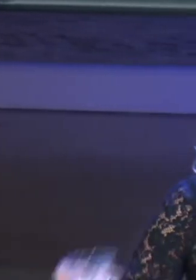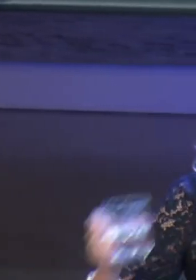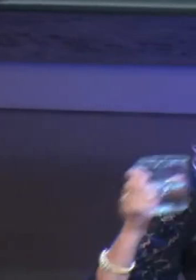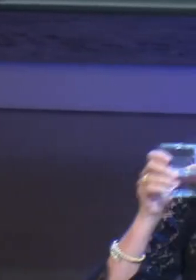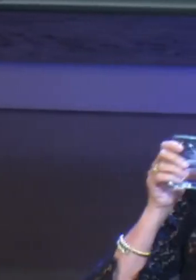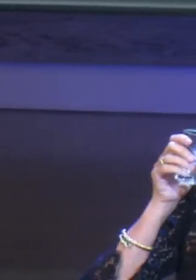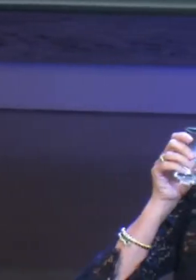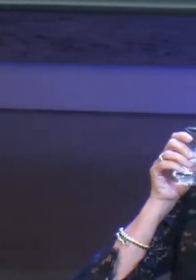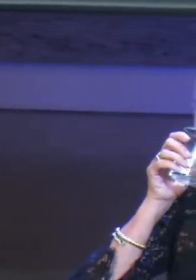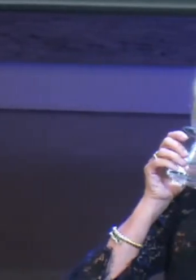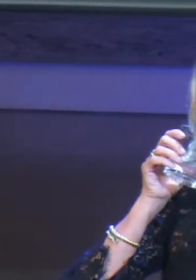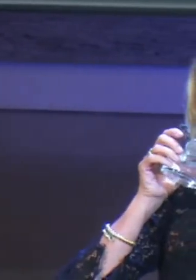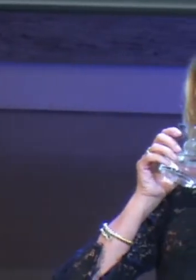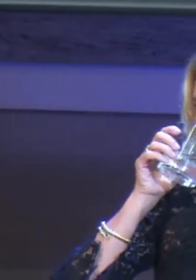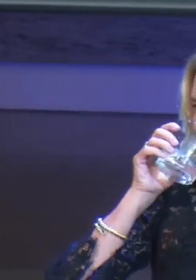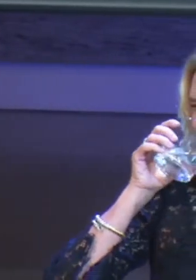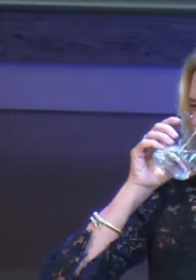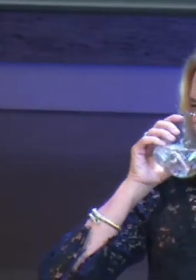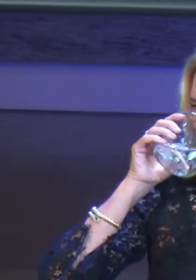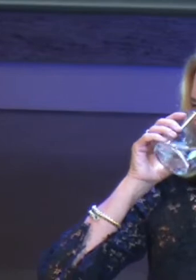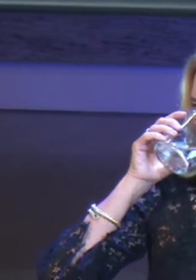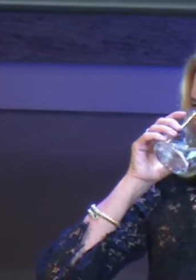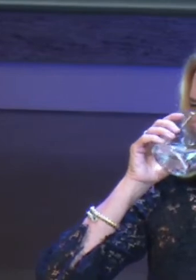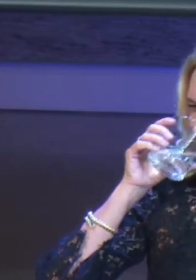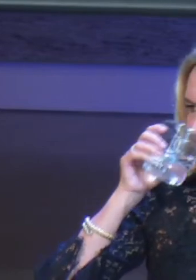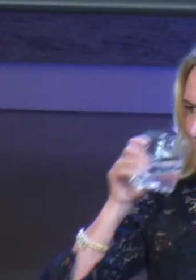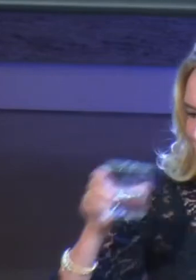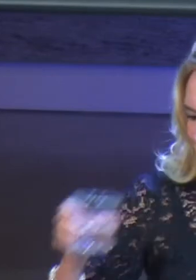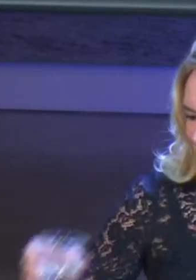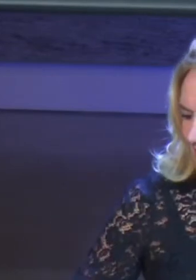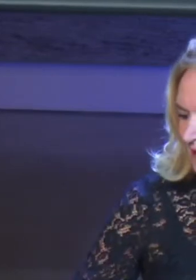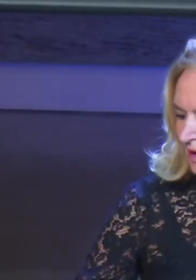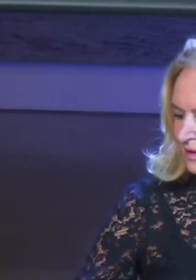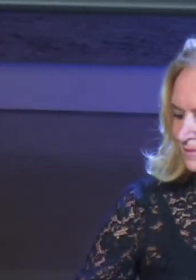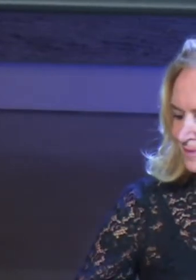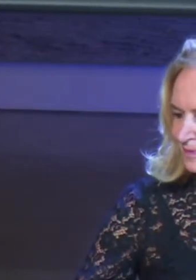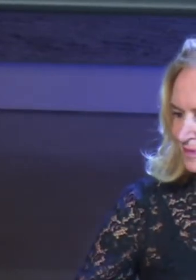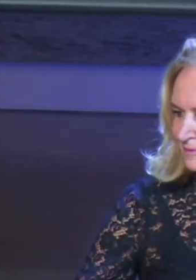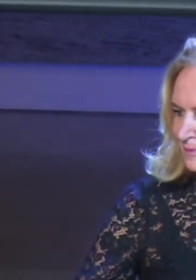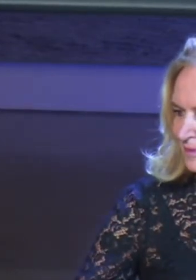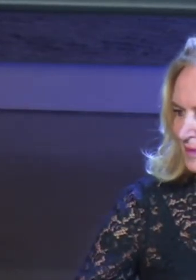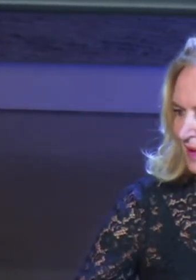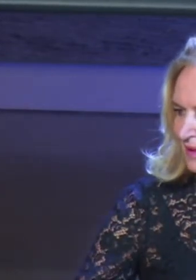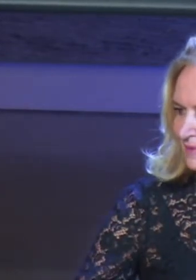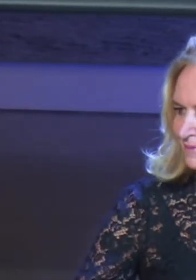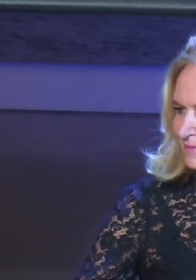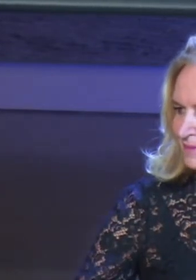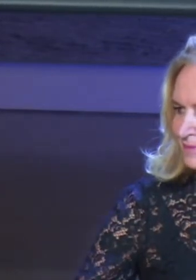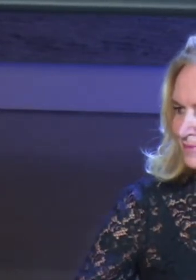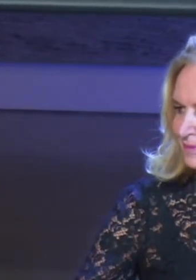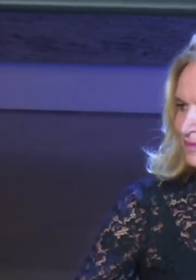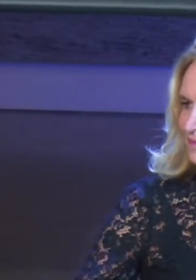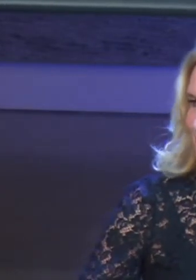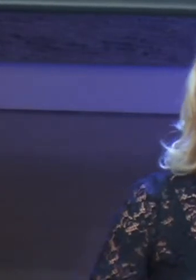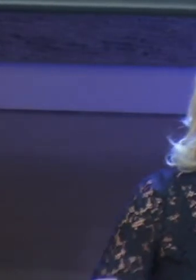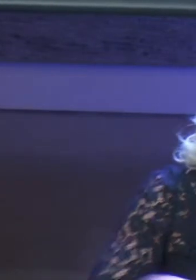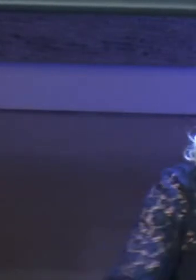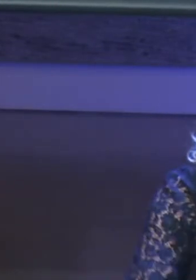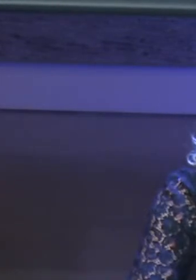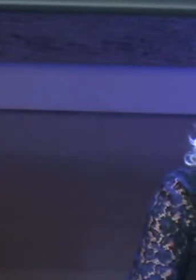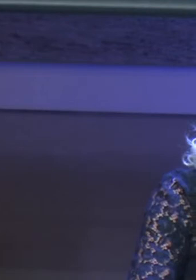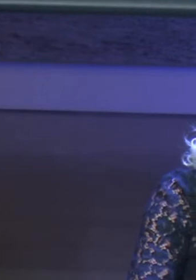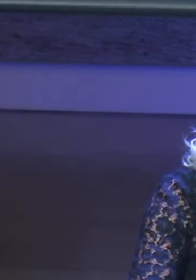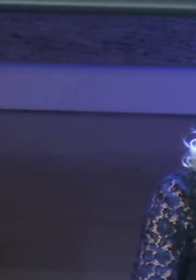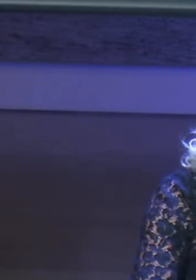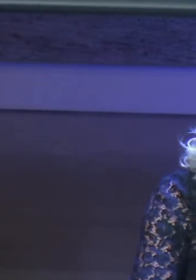you all, and thank you for the warm welcome that I've had so far on my visit to Madrid. This is the first time